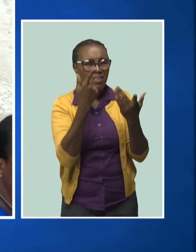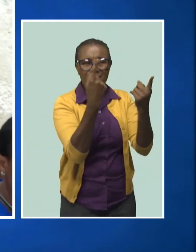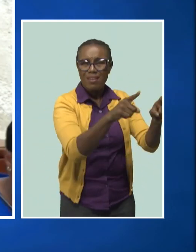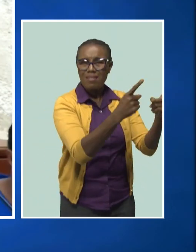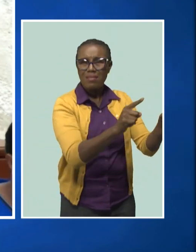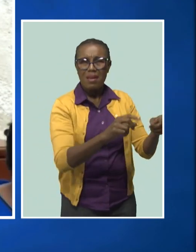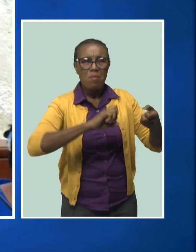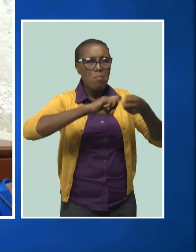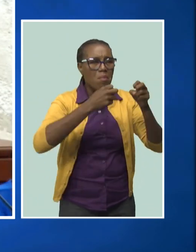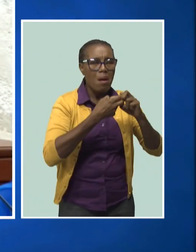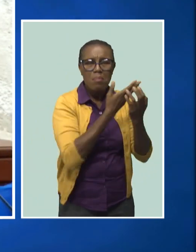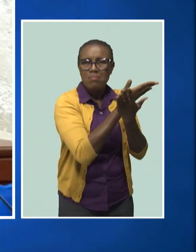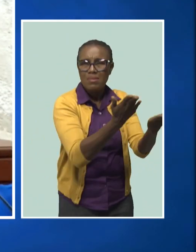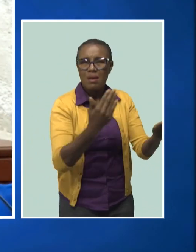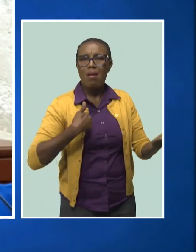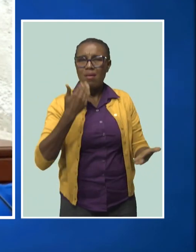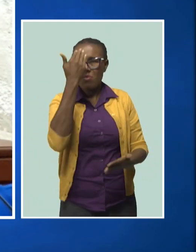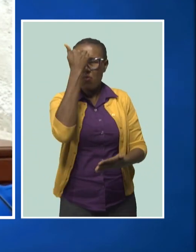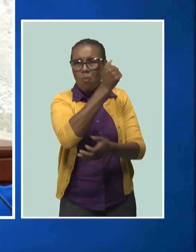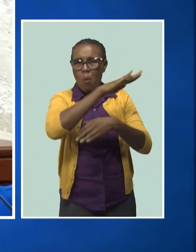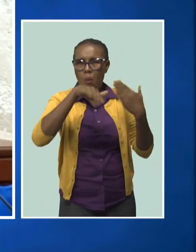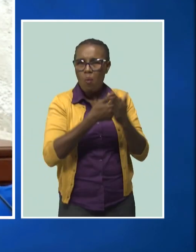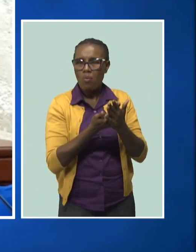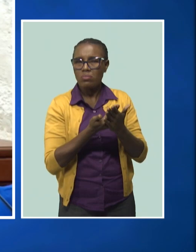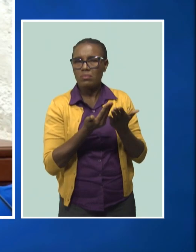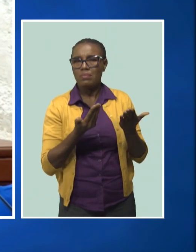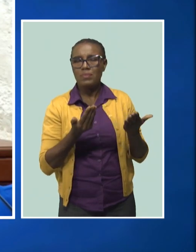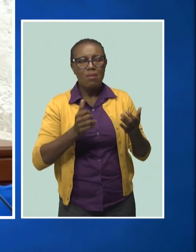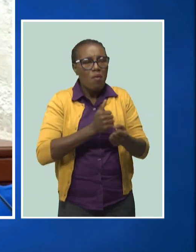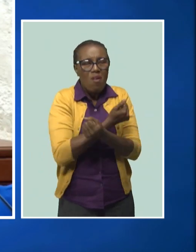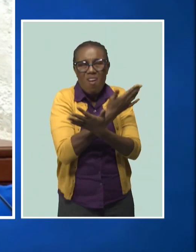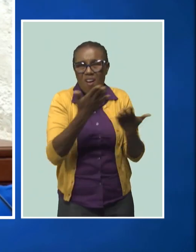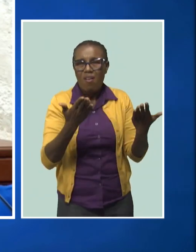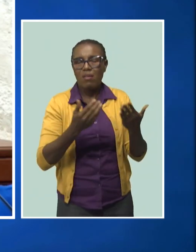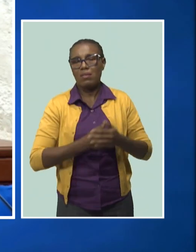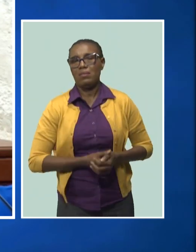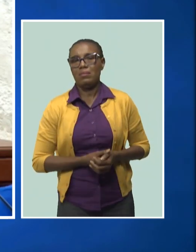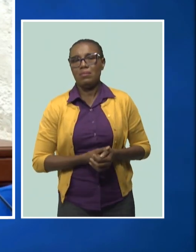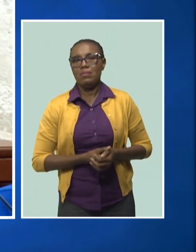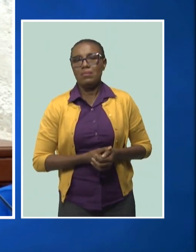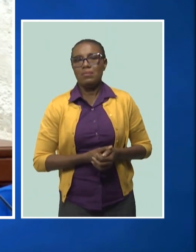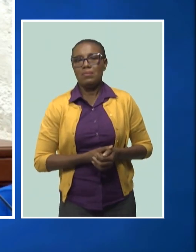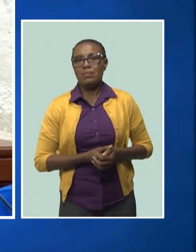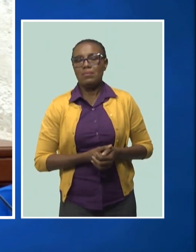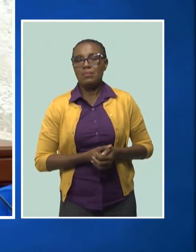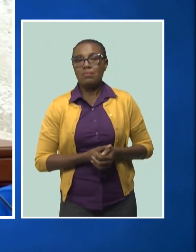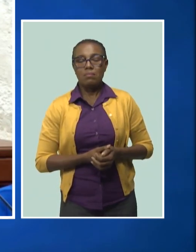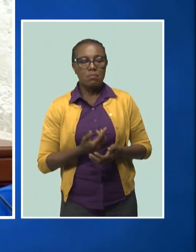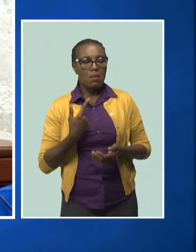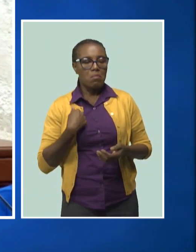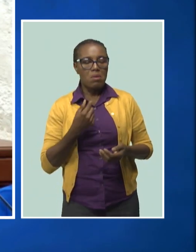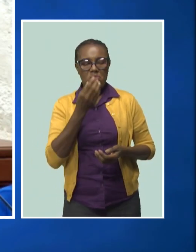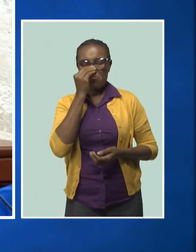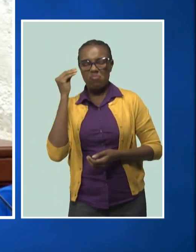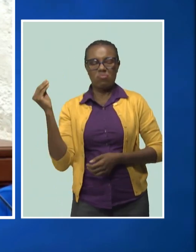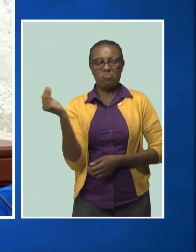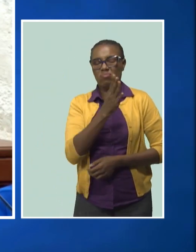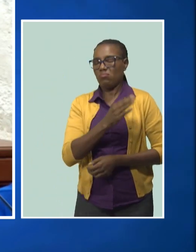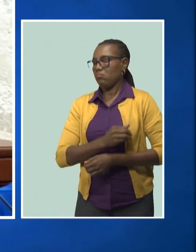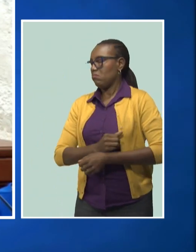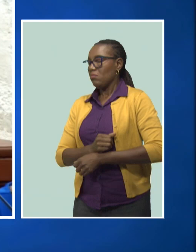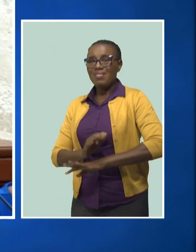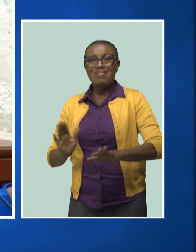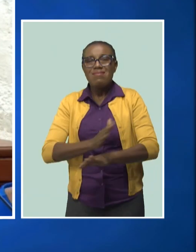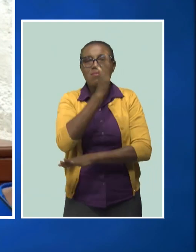that exists in my constituency. Every single one. And I will never turn my back on the good